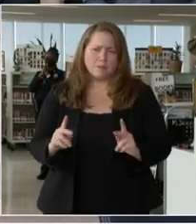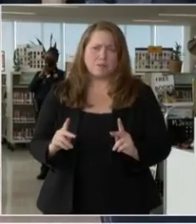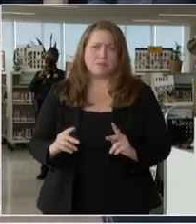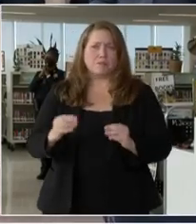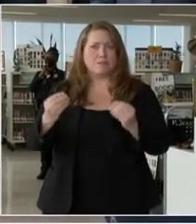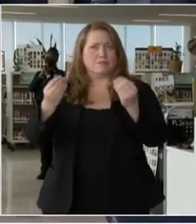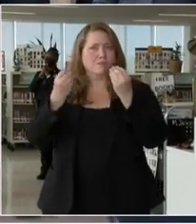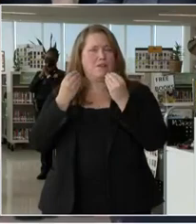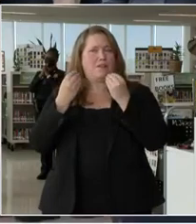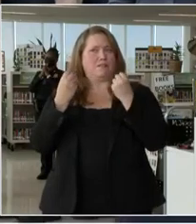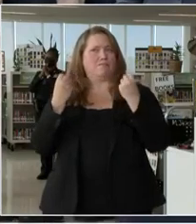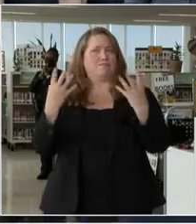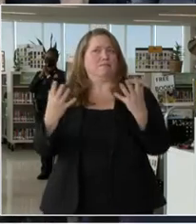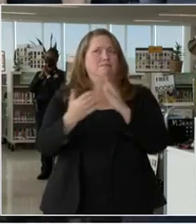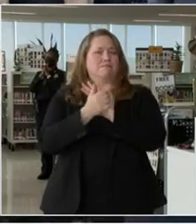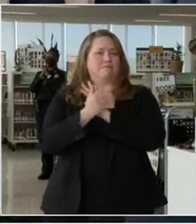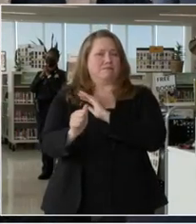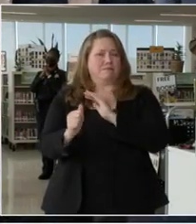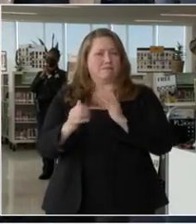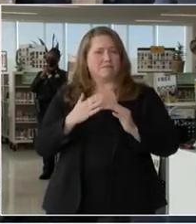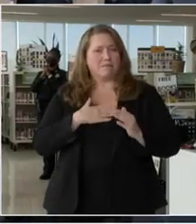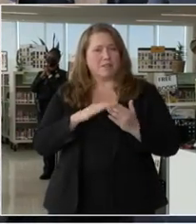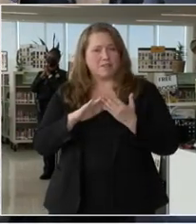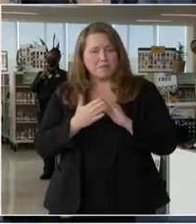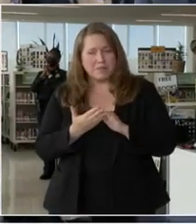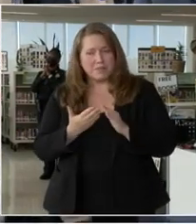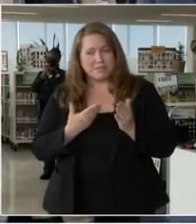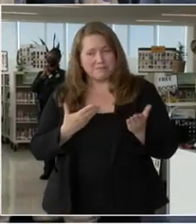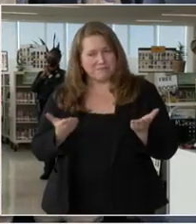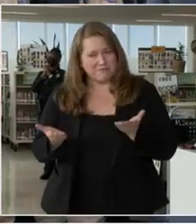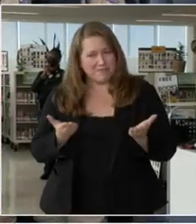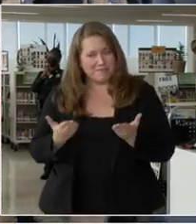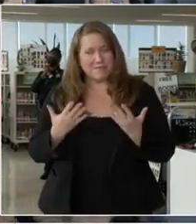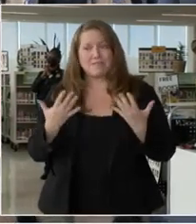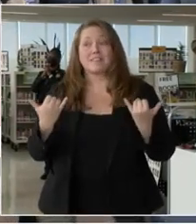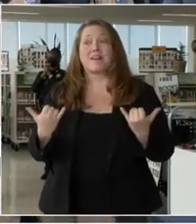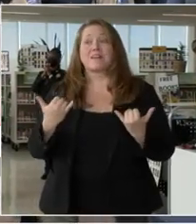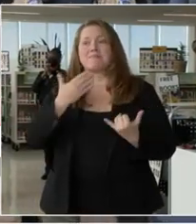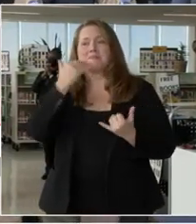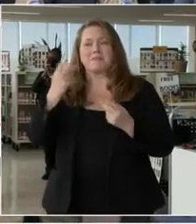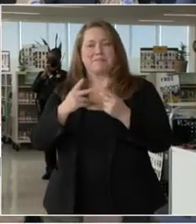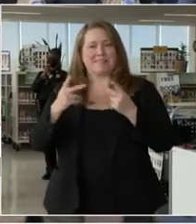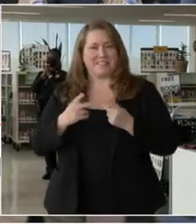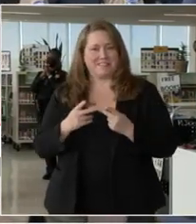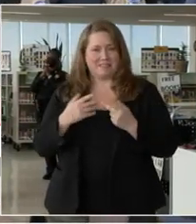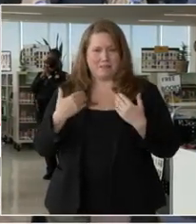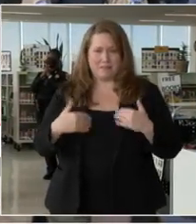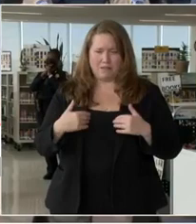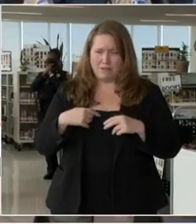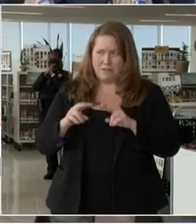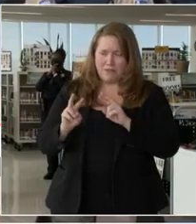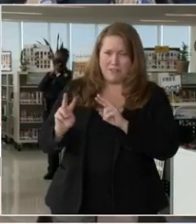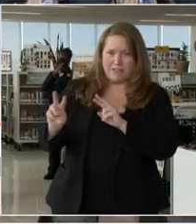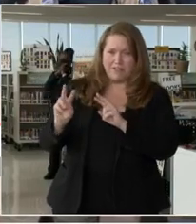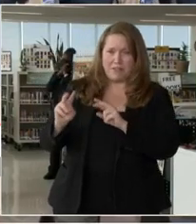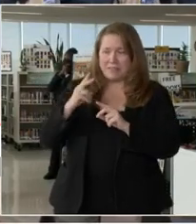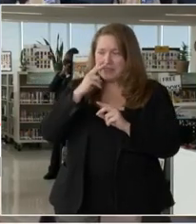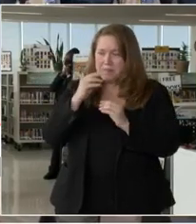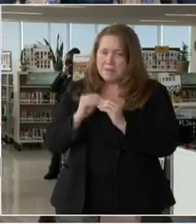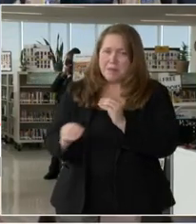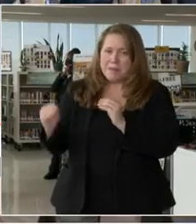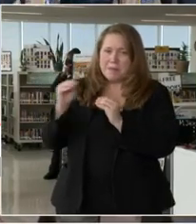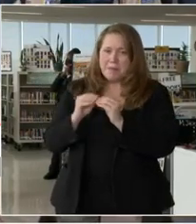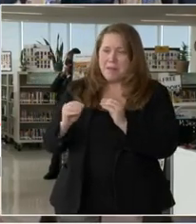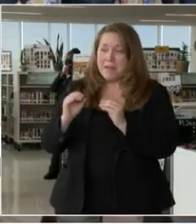to use to help my community a better place. With today's announcement, I look forward to seeing more of my peers join this